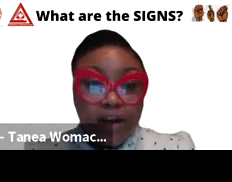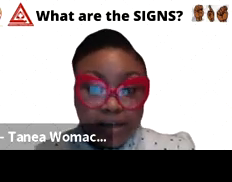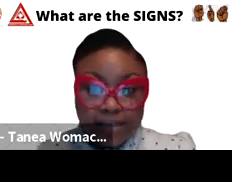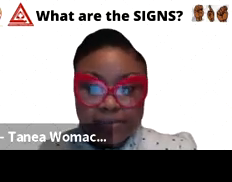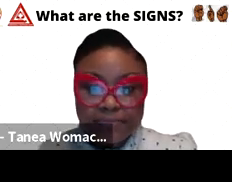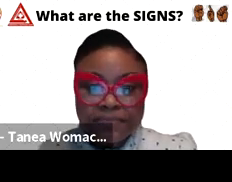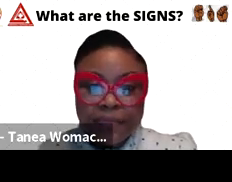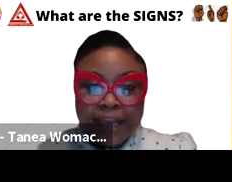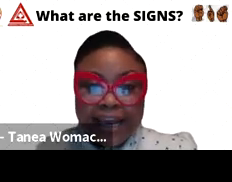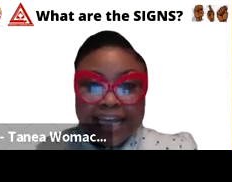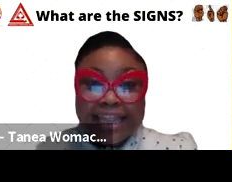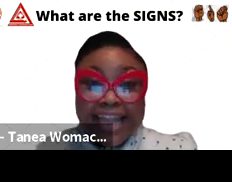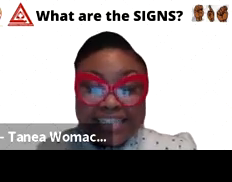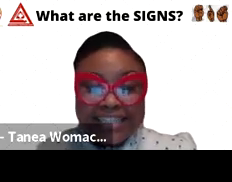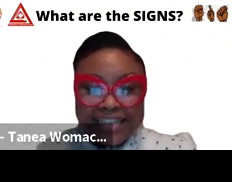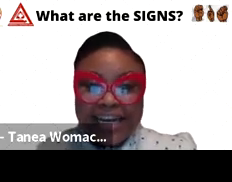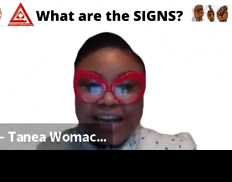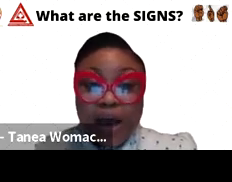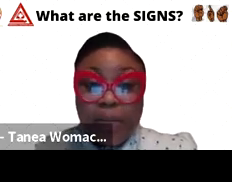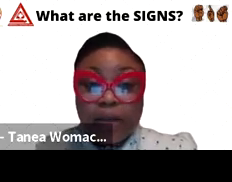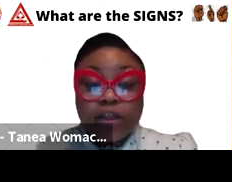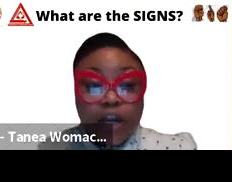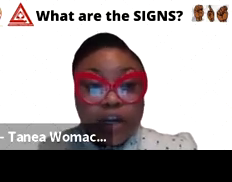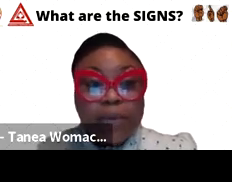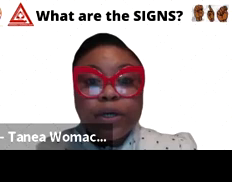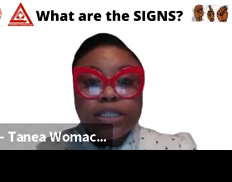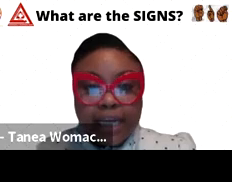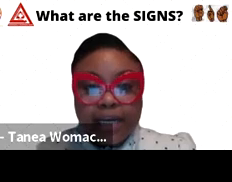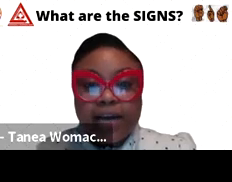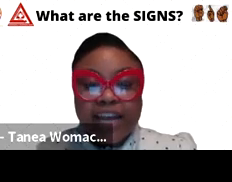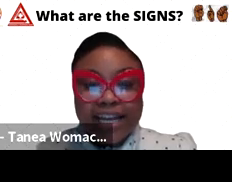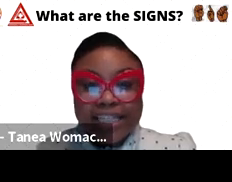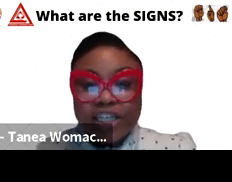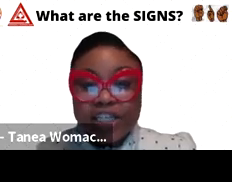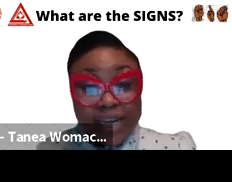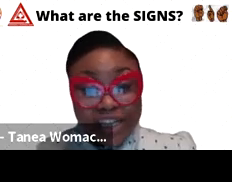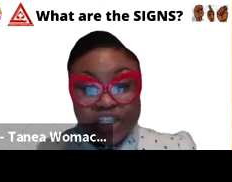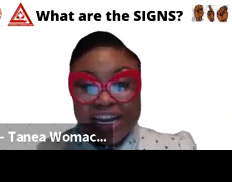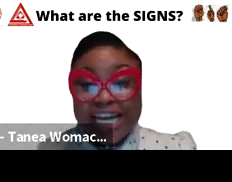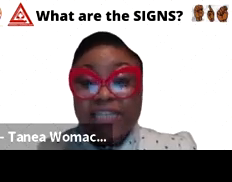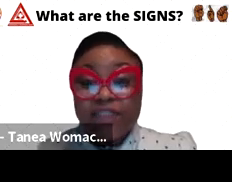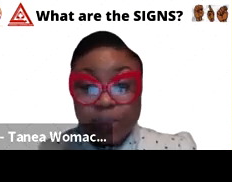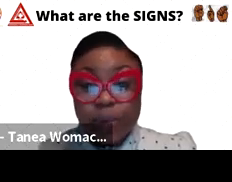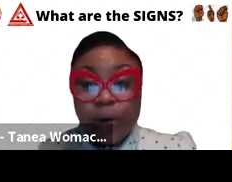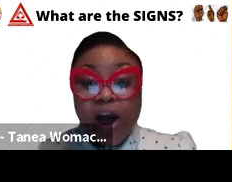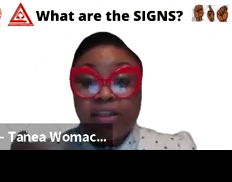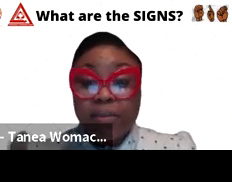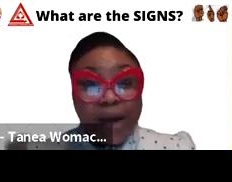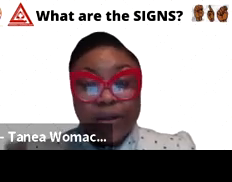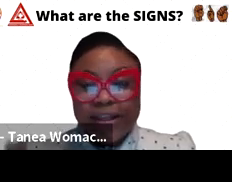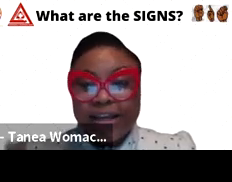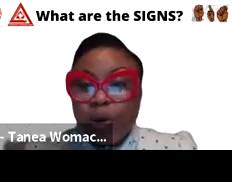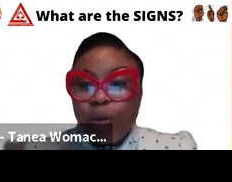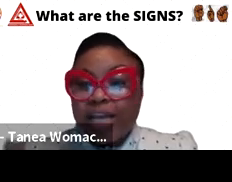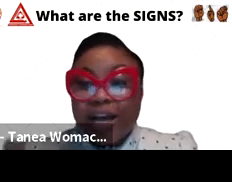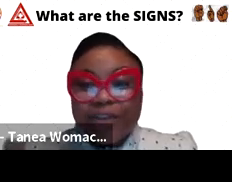hearing loss. And lastly, about 30% of English speech is visible on the